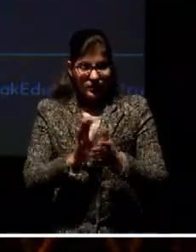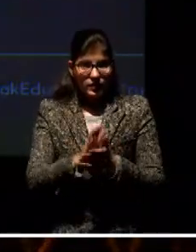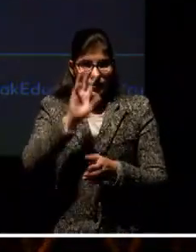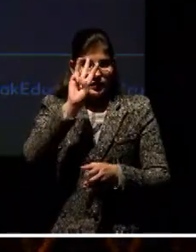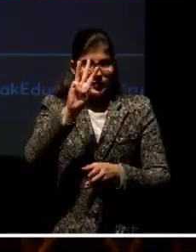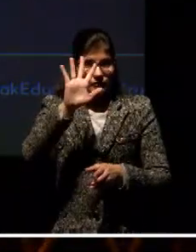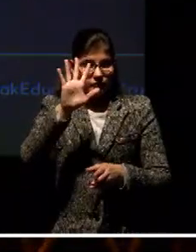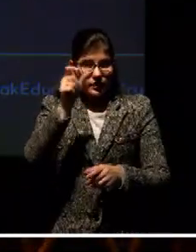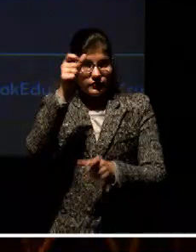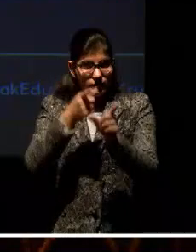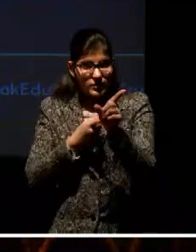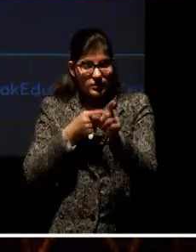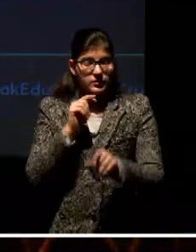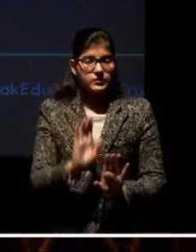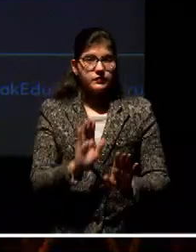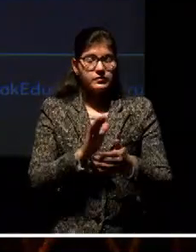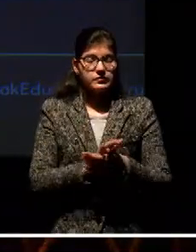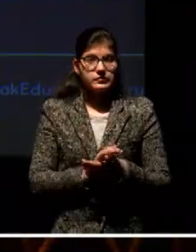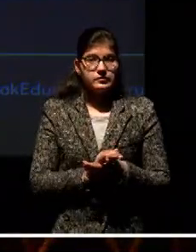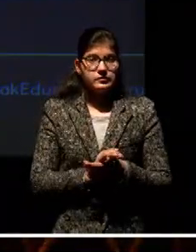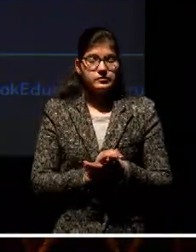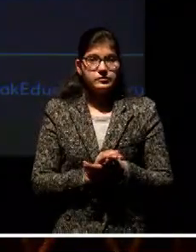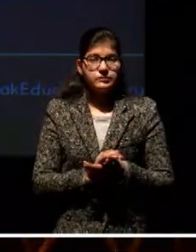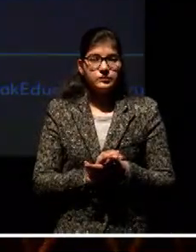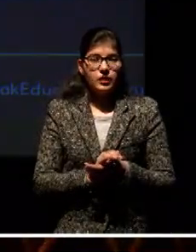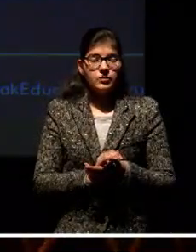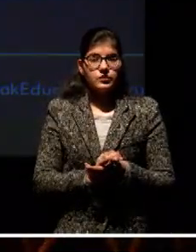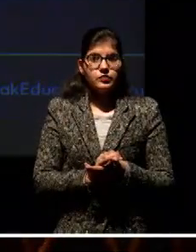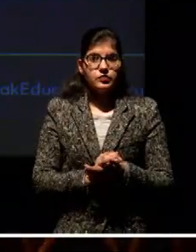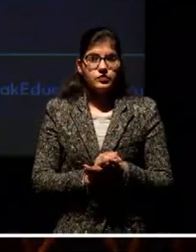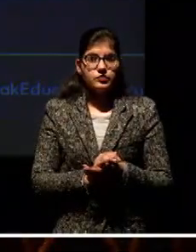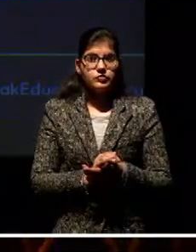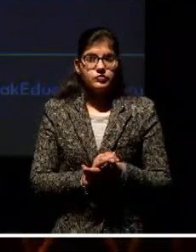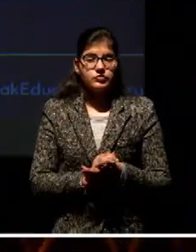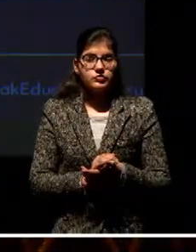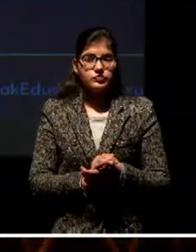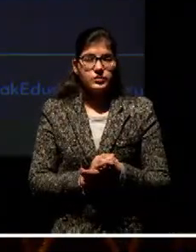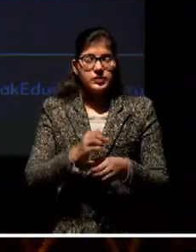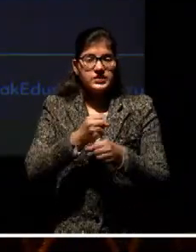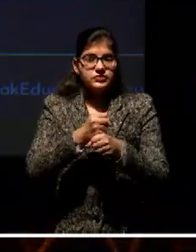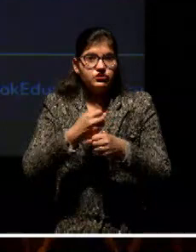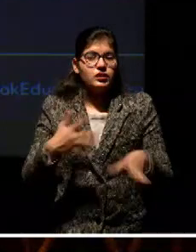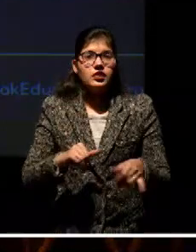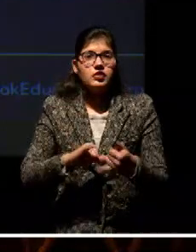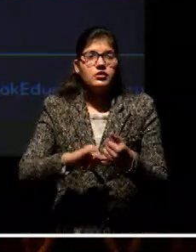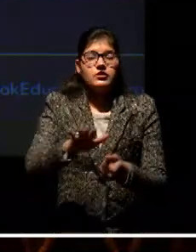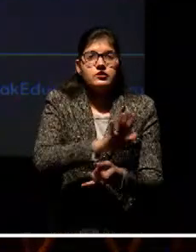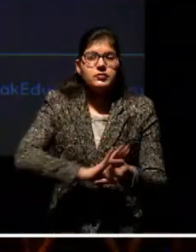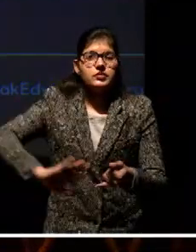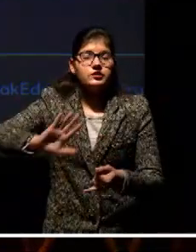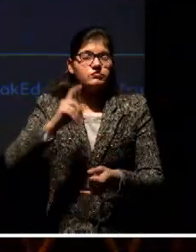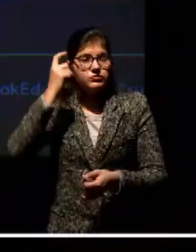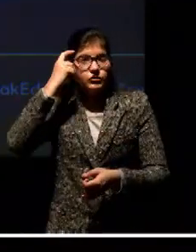years. And though initially, as is the general societal kind of